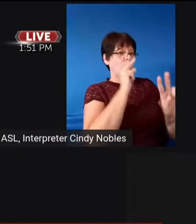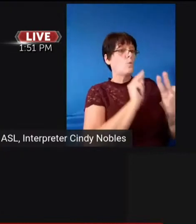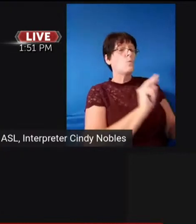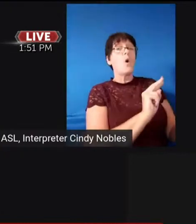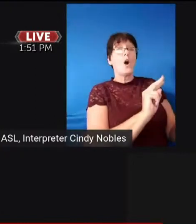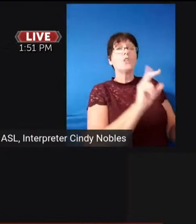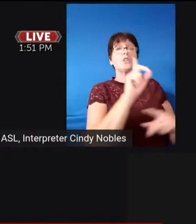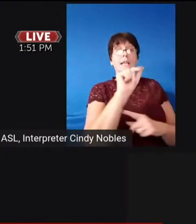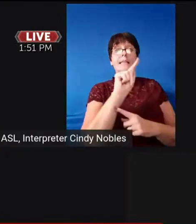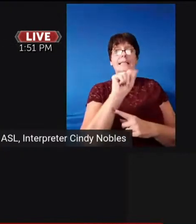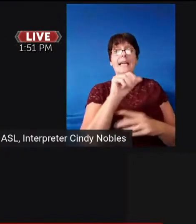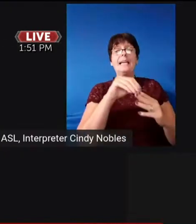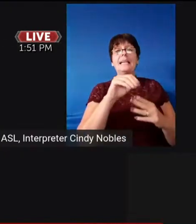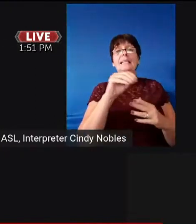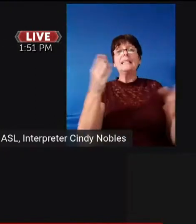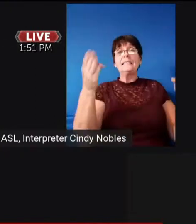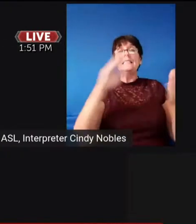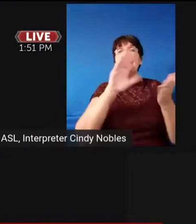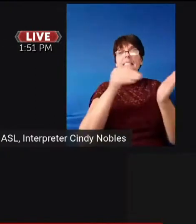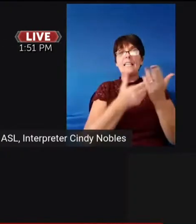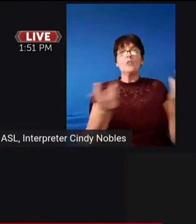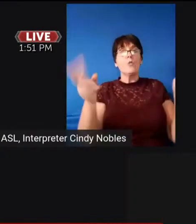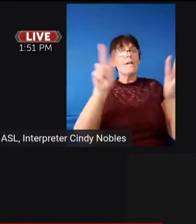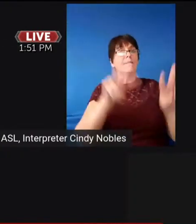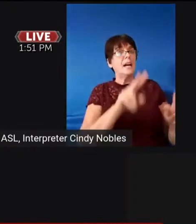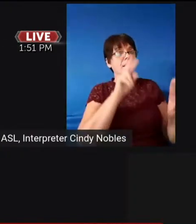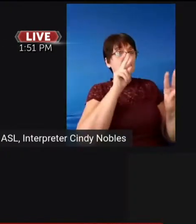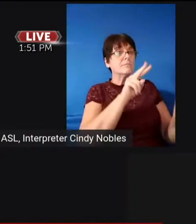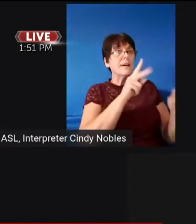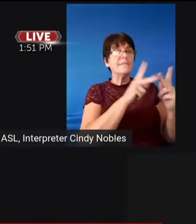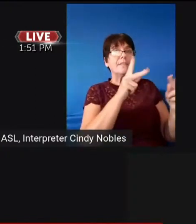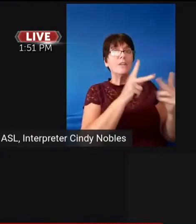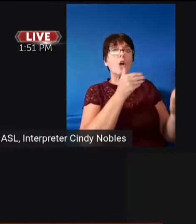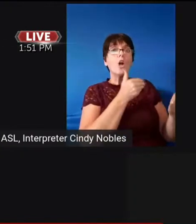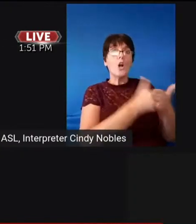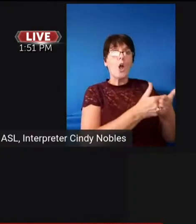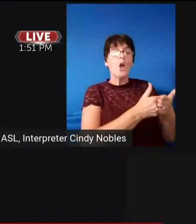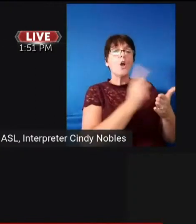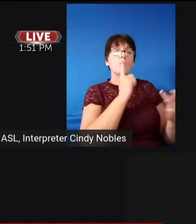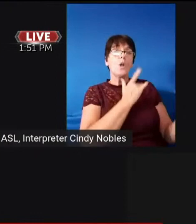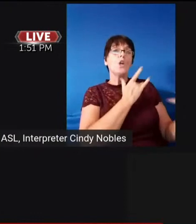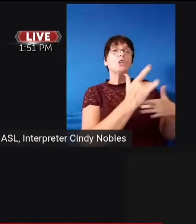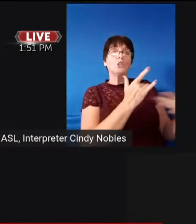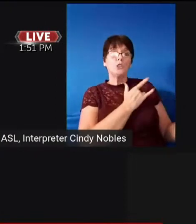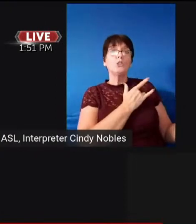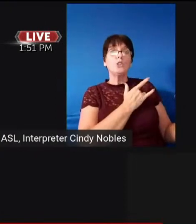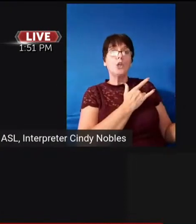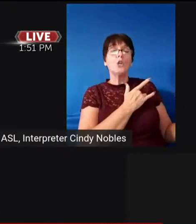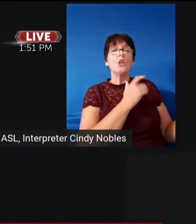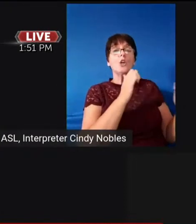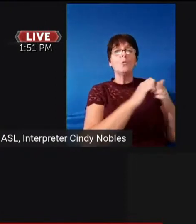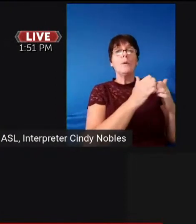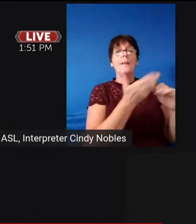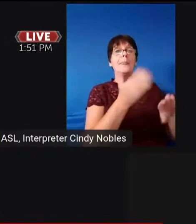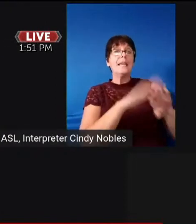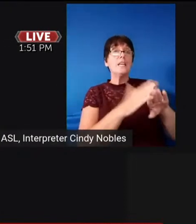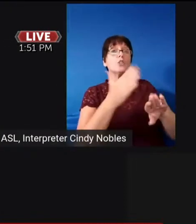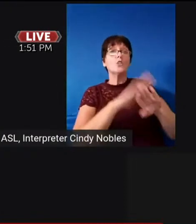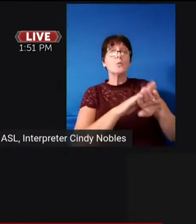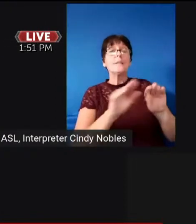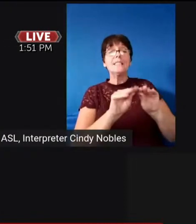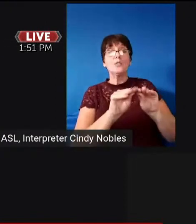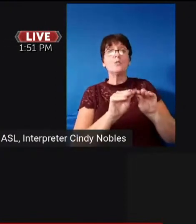the data in the Central Valley very, very closely, really concerned early with the increased spread,